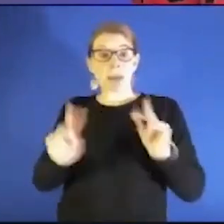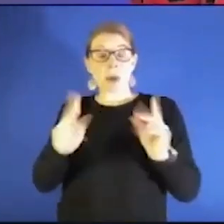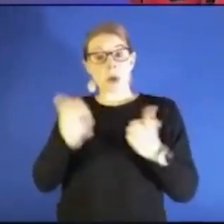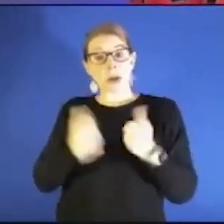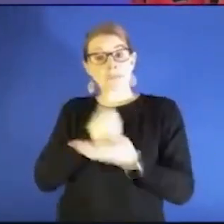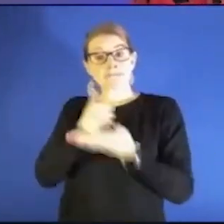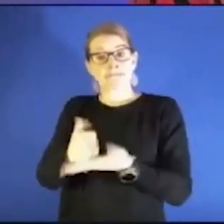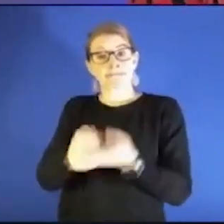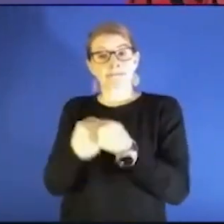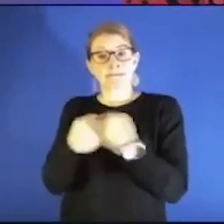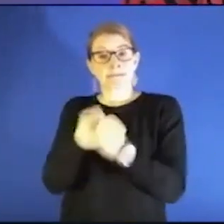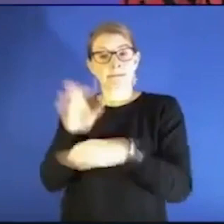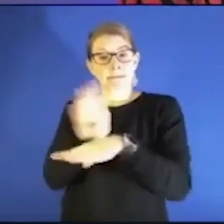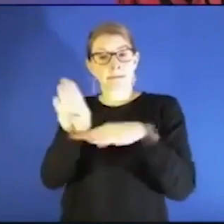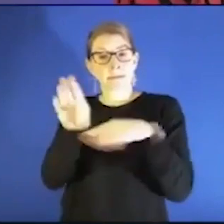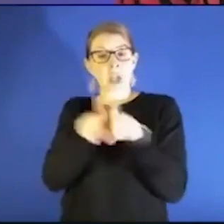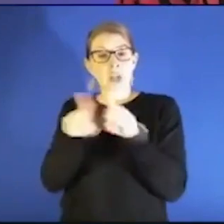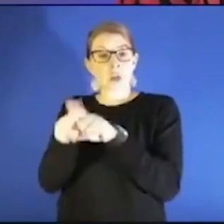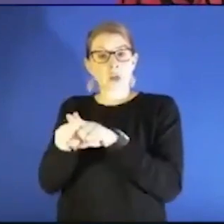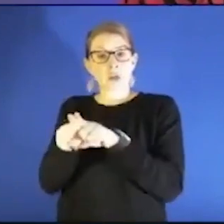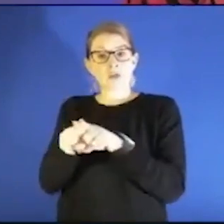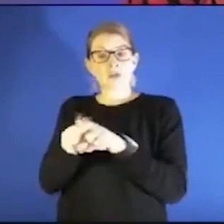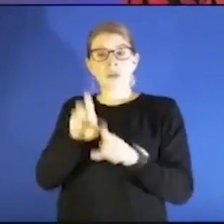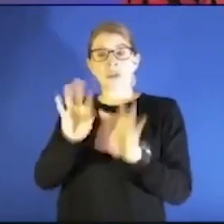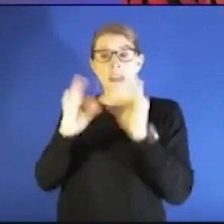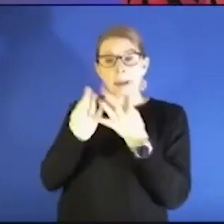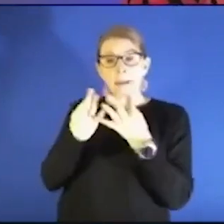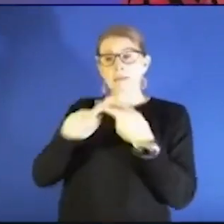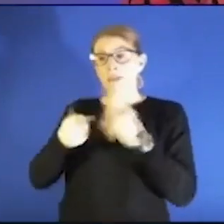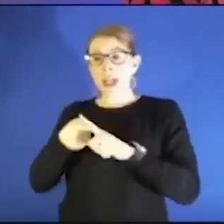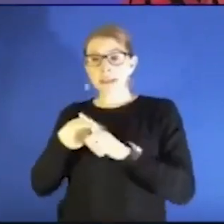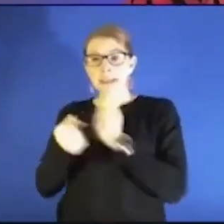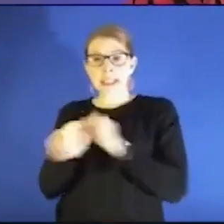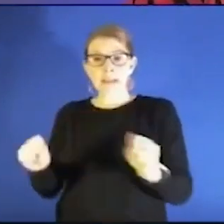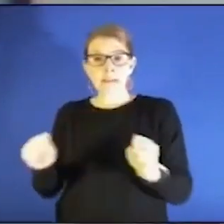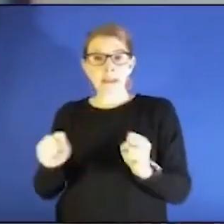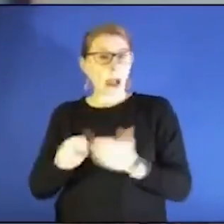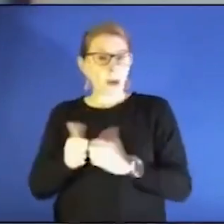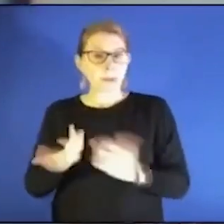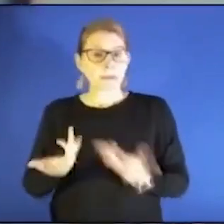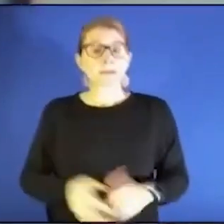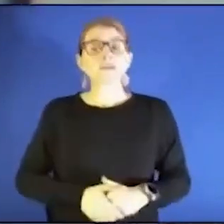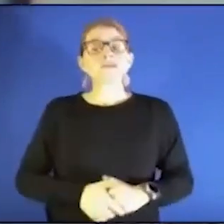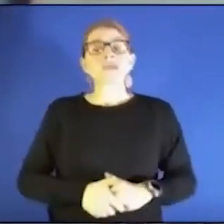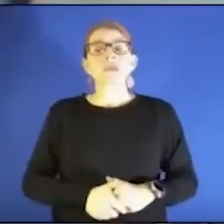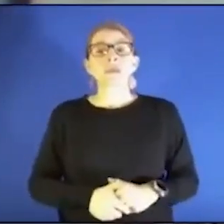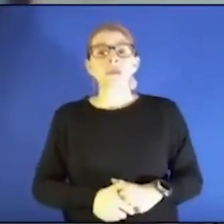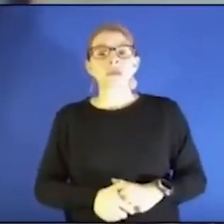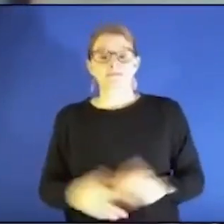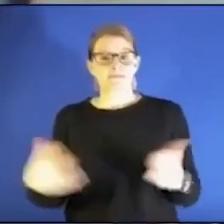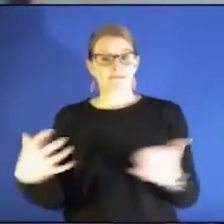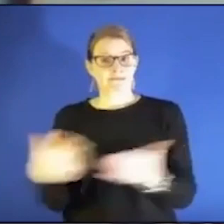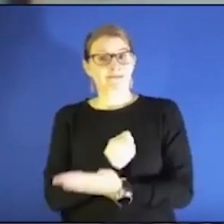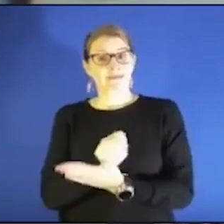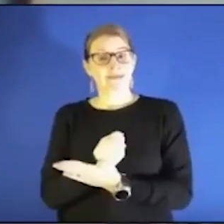but also keep themselves and their families safe? Well, the big thing is take advantage of delivery and carry out.